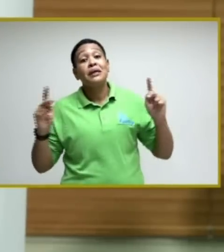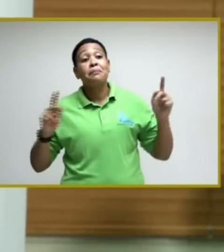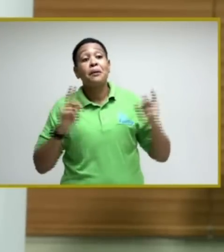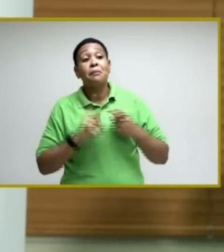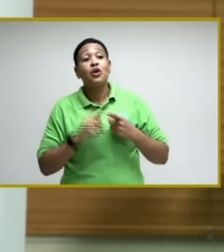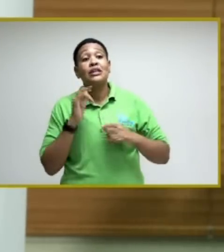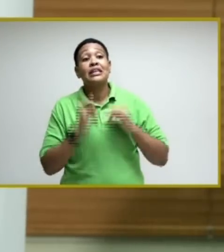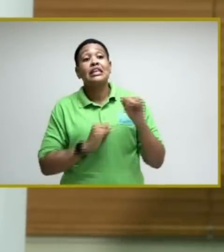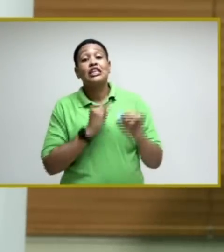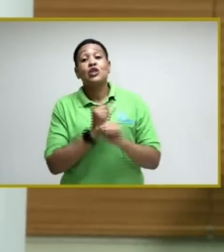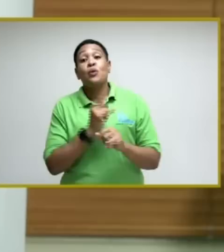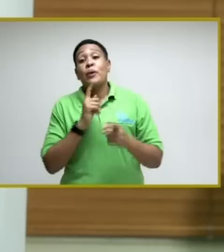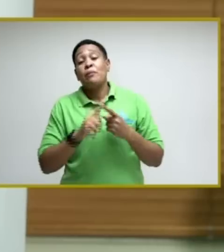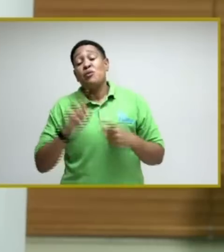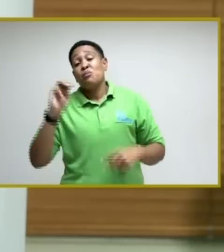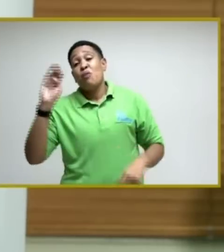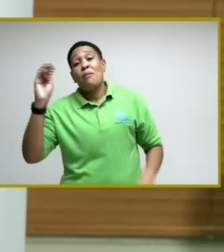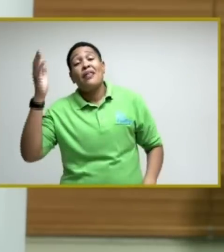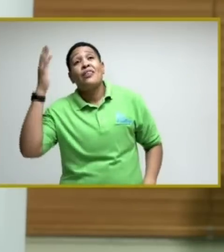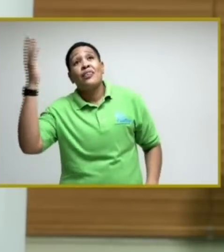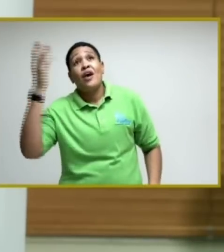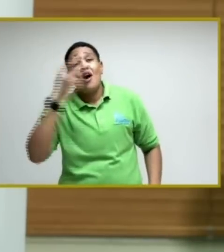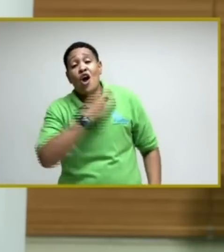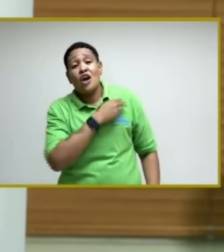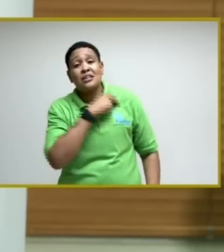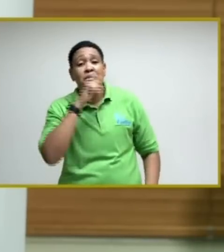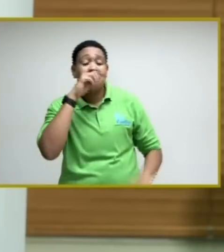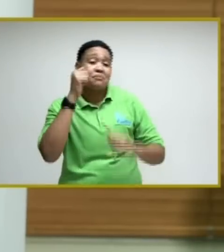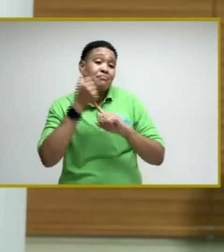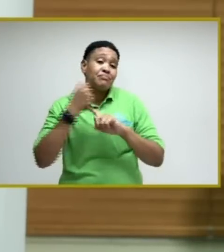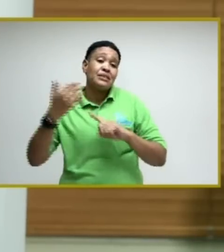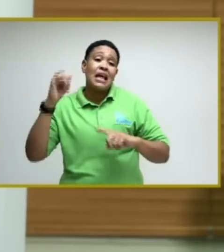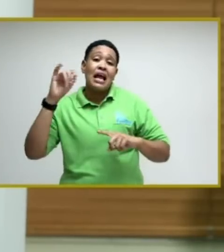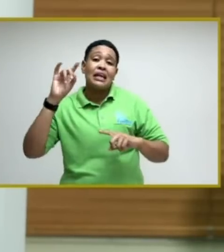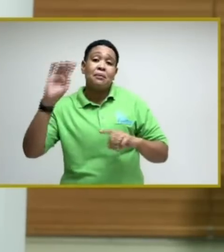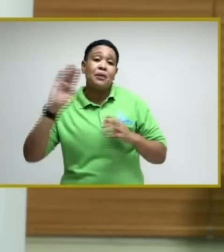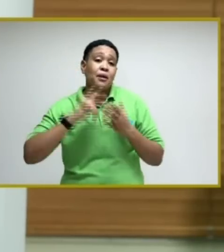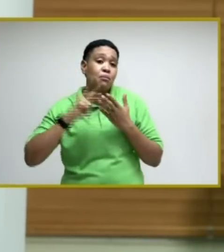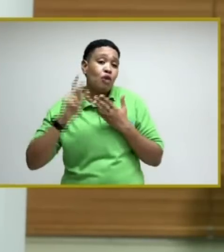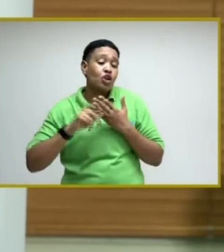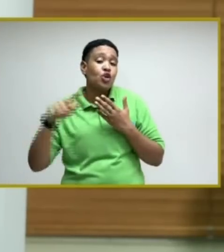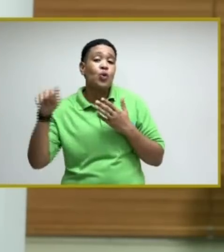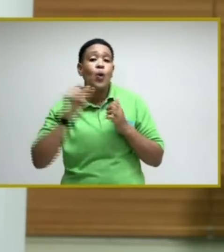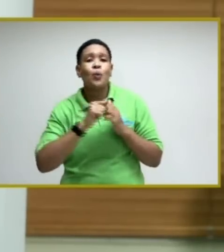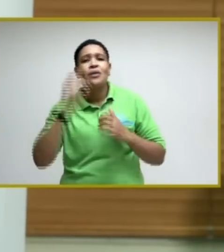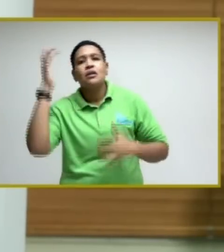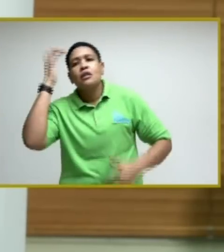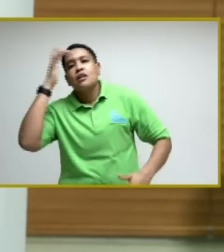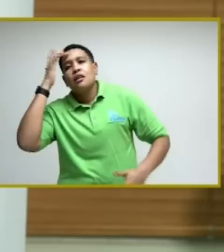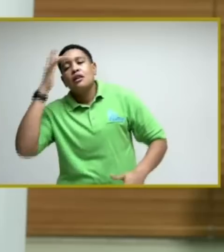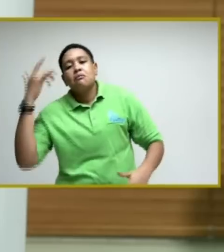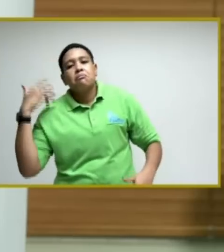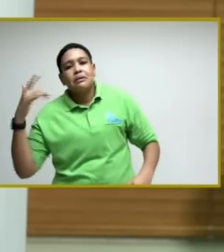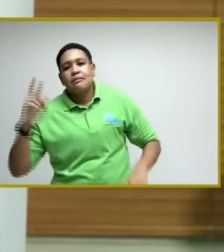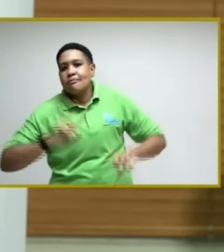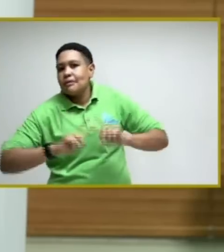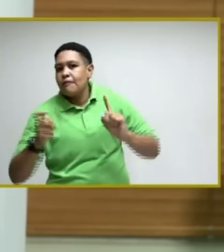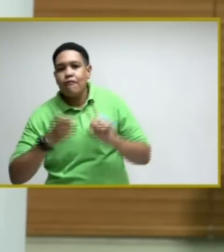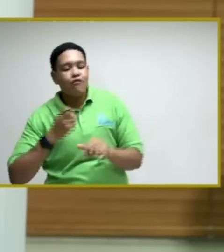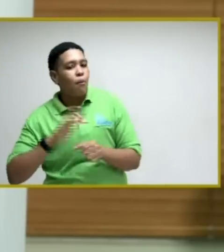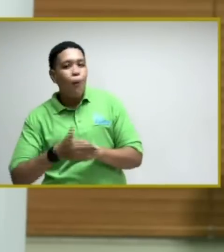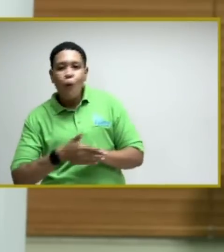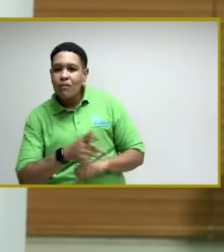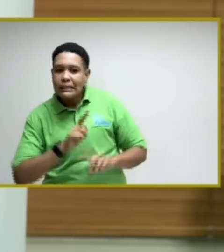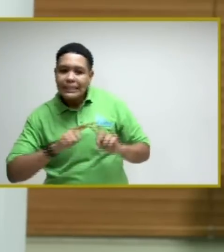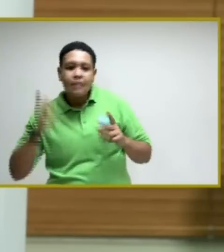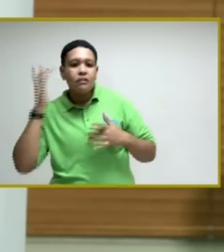the Cornwall Regional, there's building out of the IDB project, there are those with chronic illnesses. We really